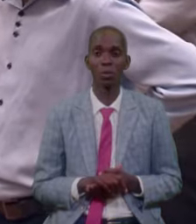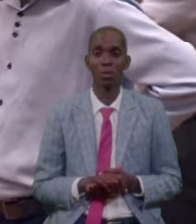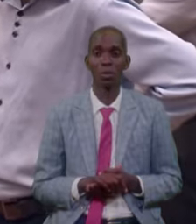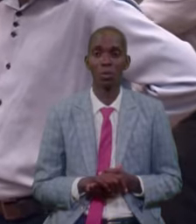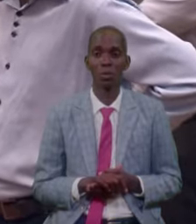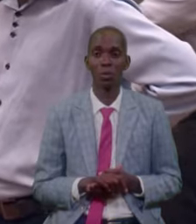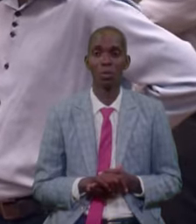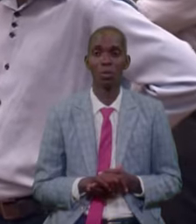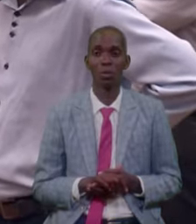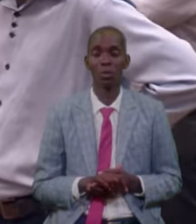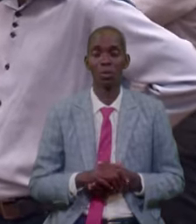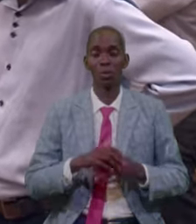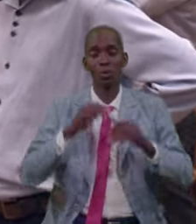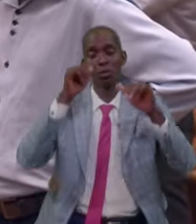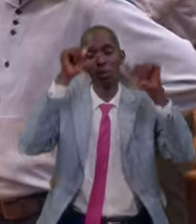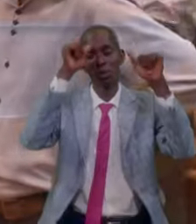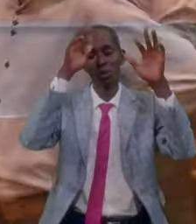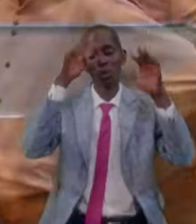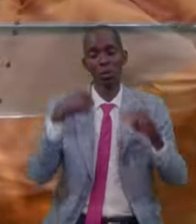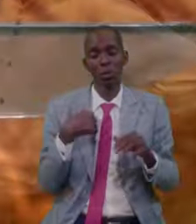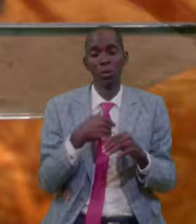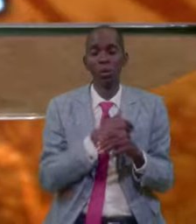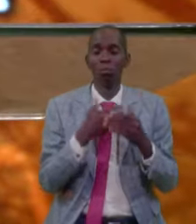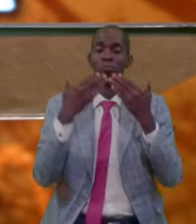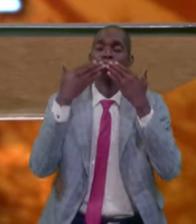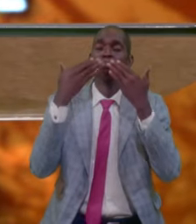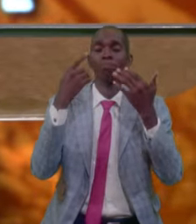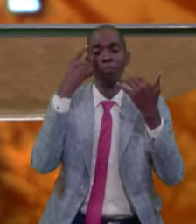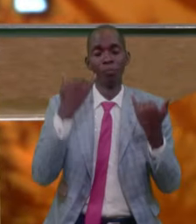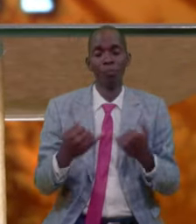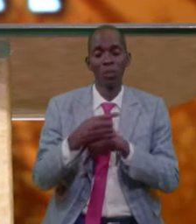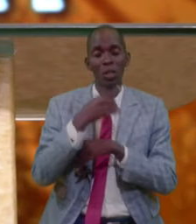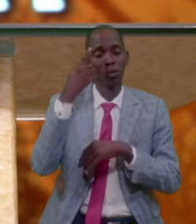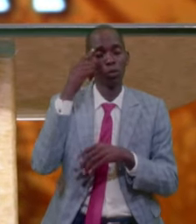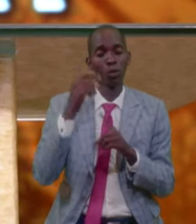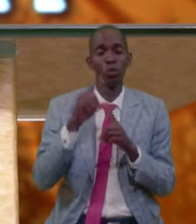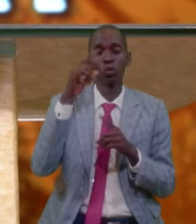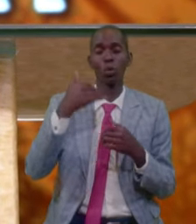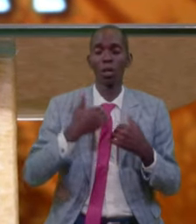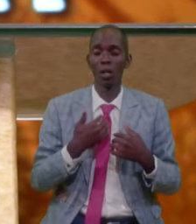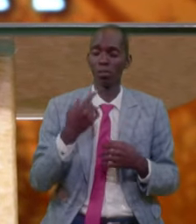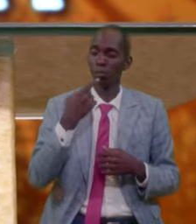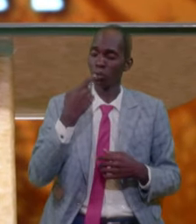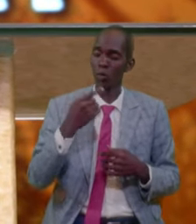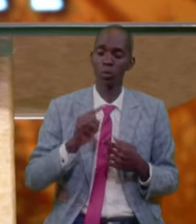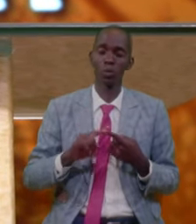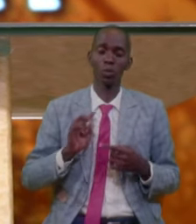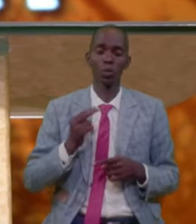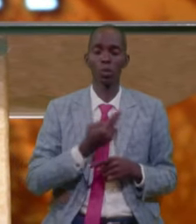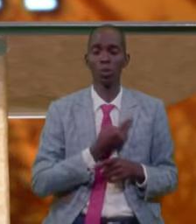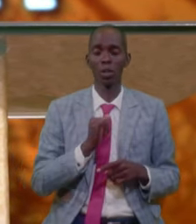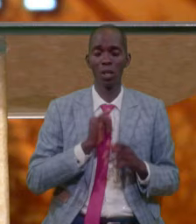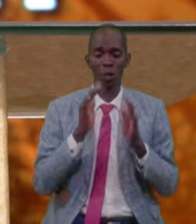Father, we thank you today for the word you have spoken to us. I pray, Lord,